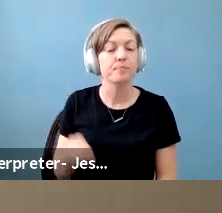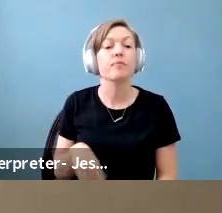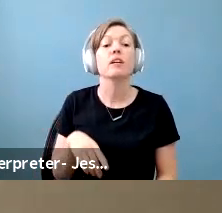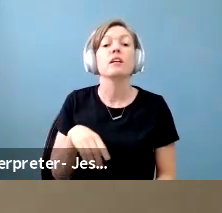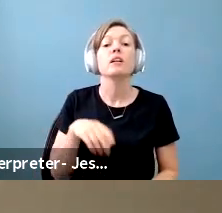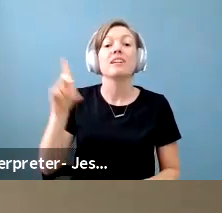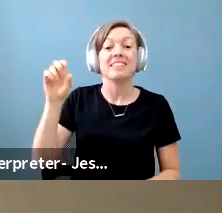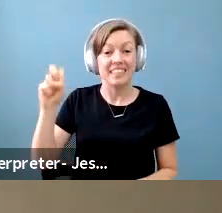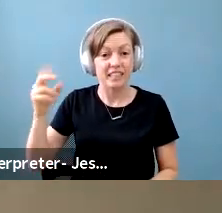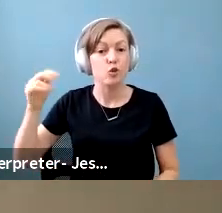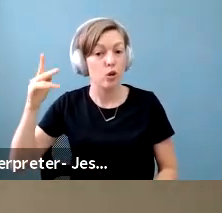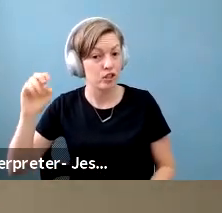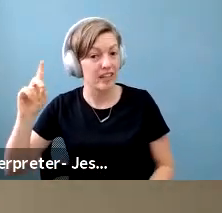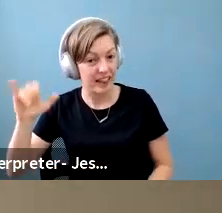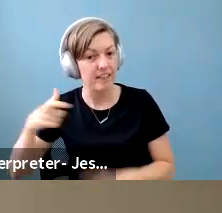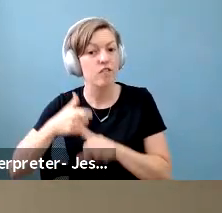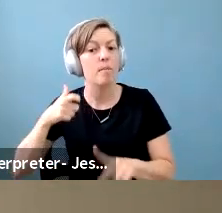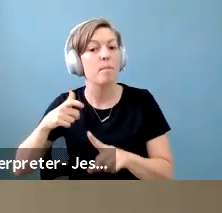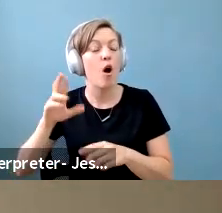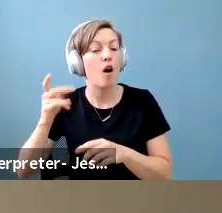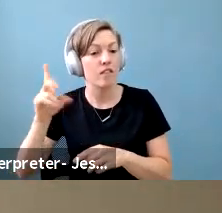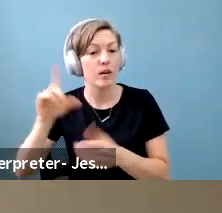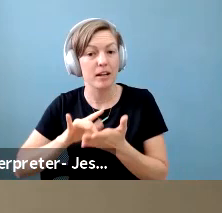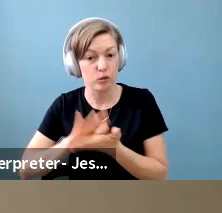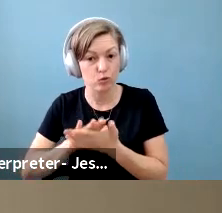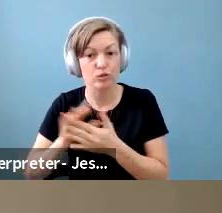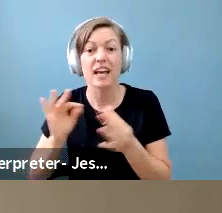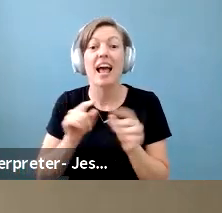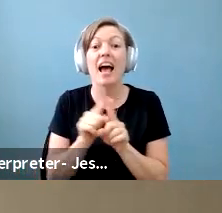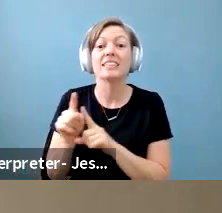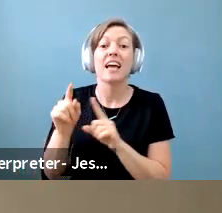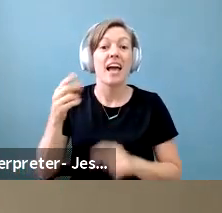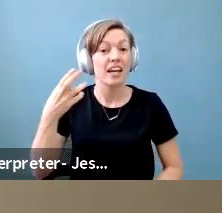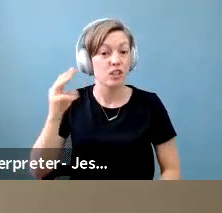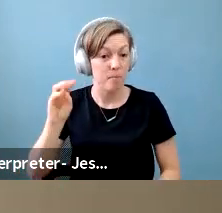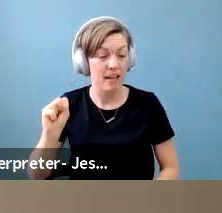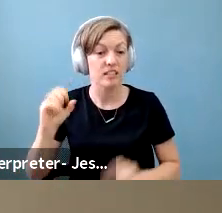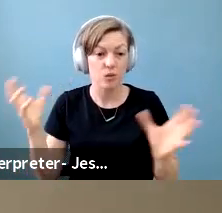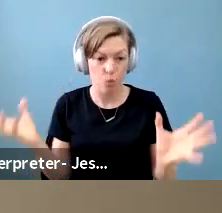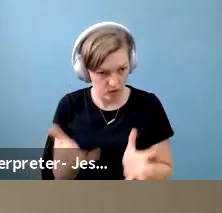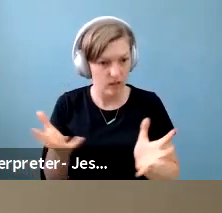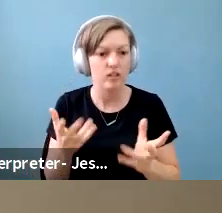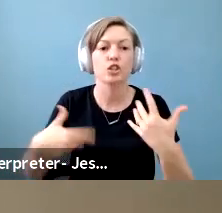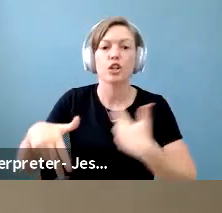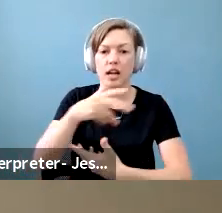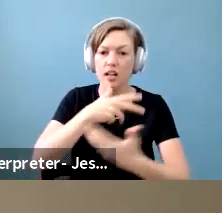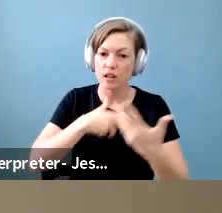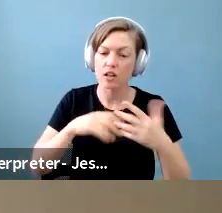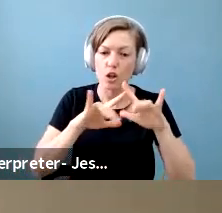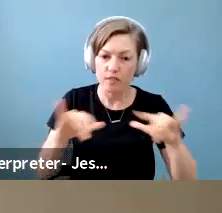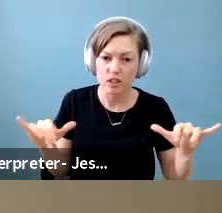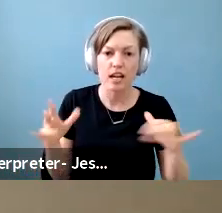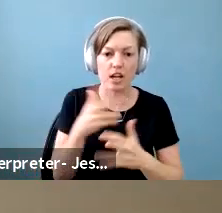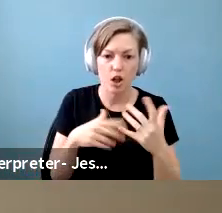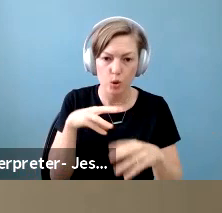Dean George Daly from Harvard Medical School said that as HMS works to foster a culture of diversity and inclusion and contribute